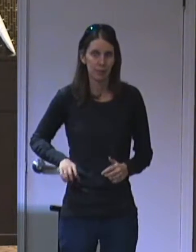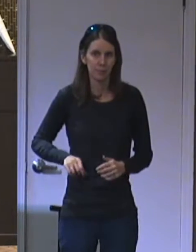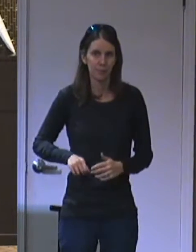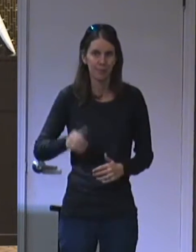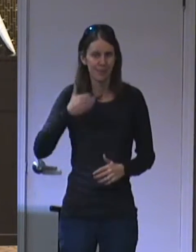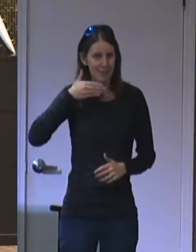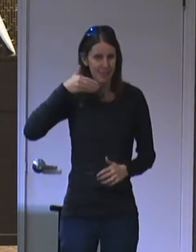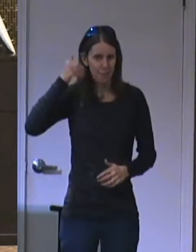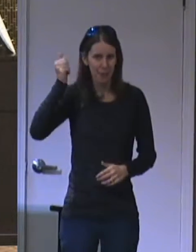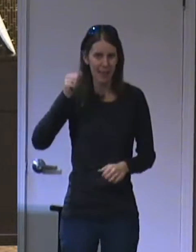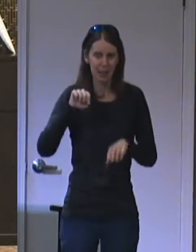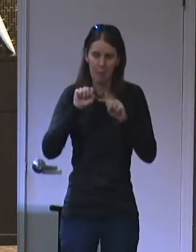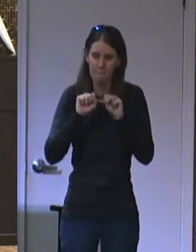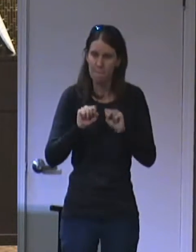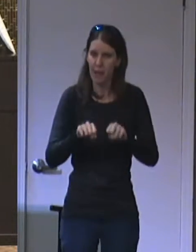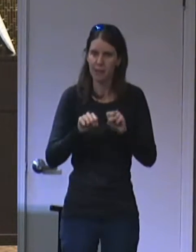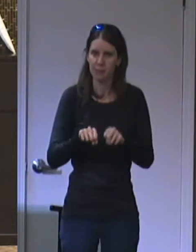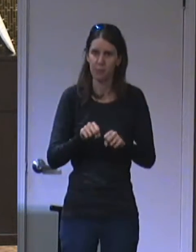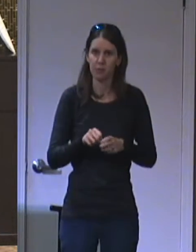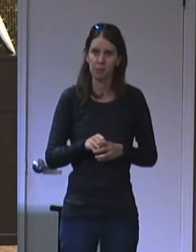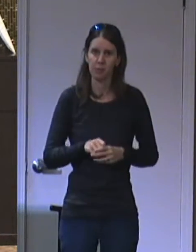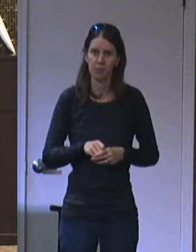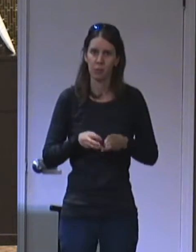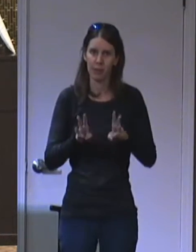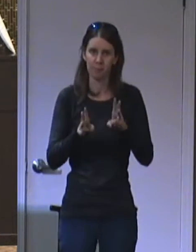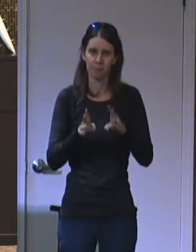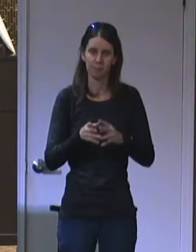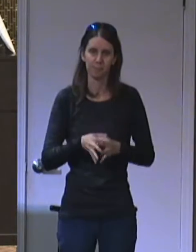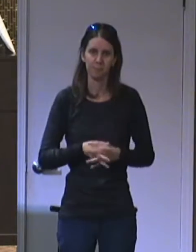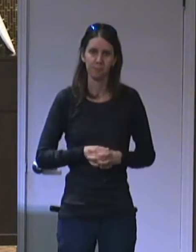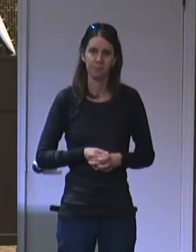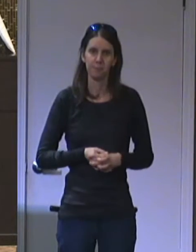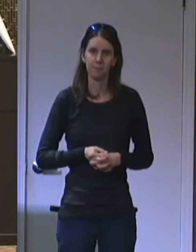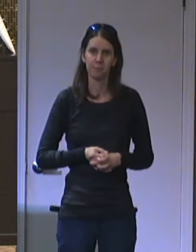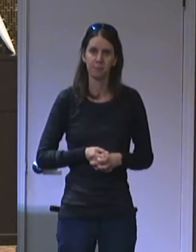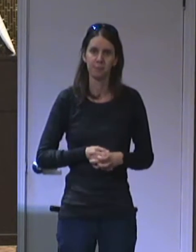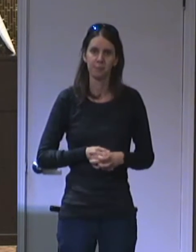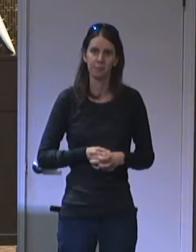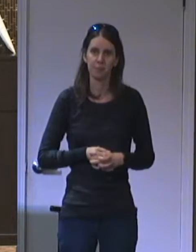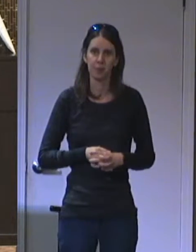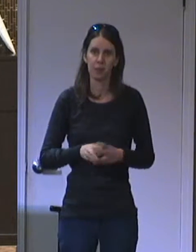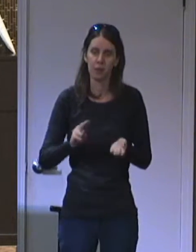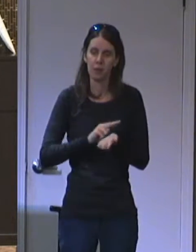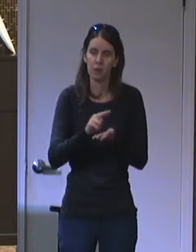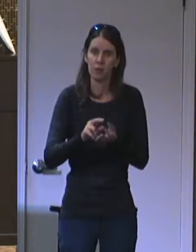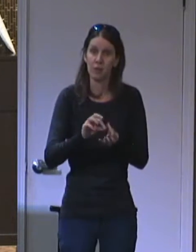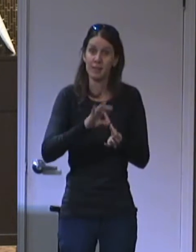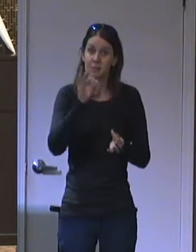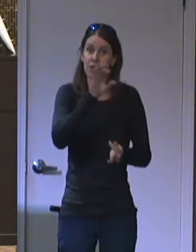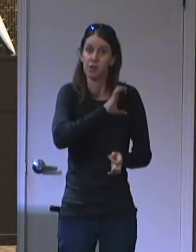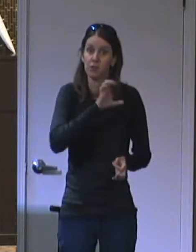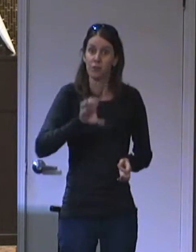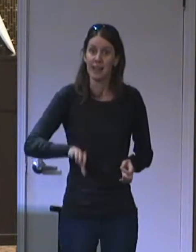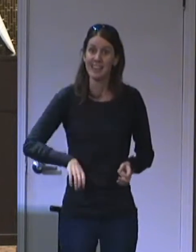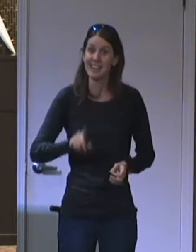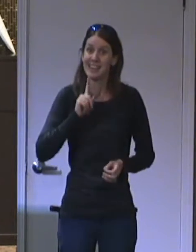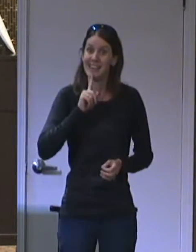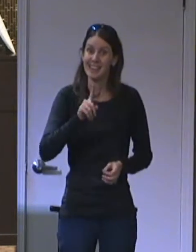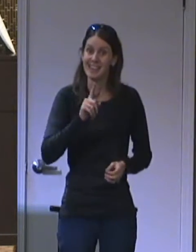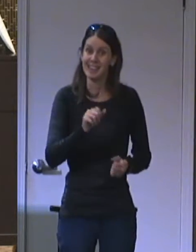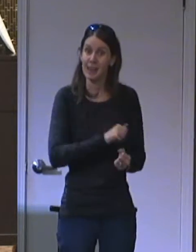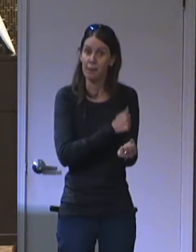in its best possible way. The Holy Spirit of Christ is the